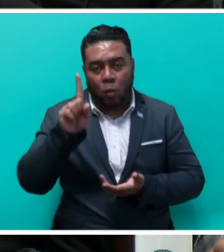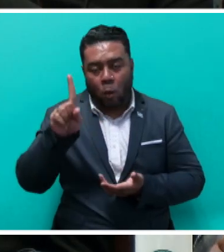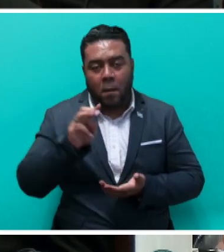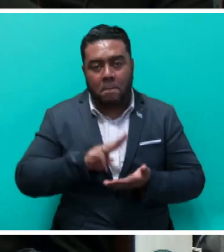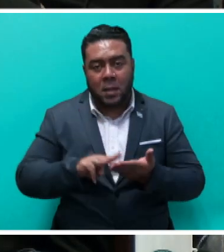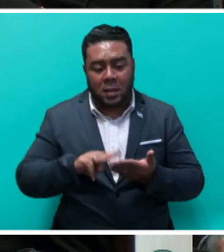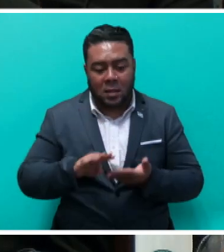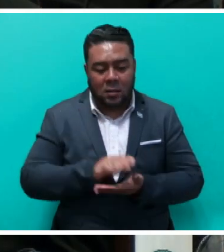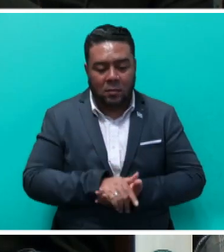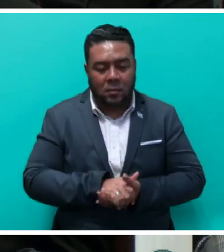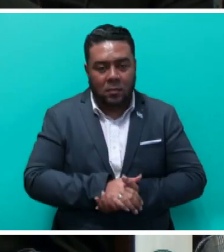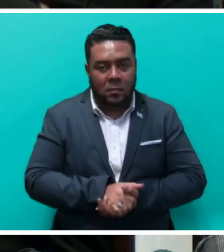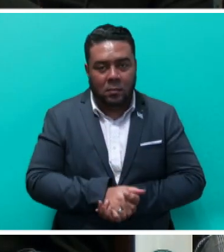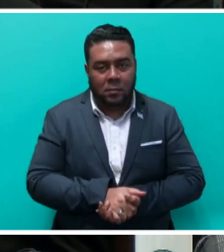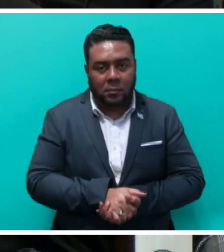for the following commitments.